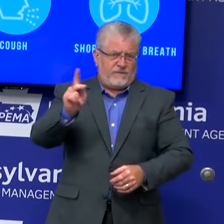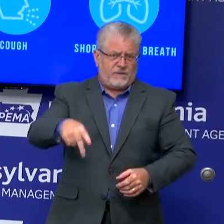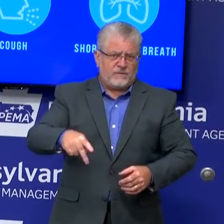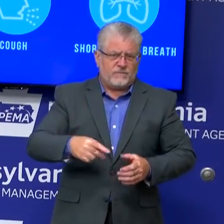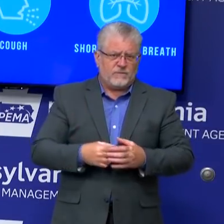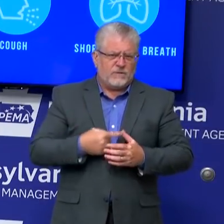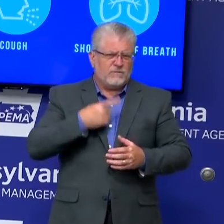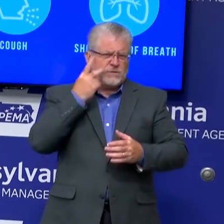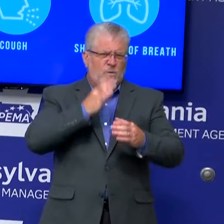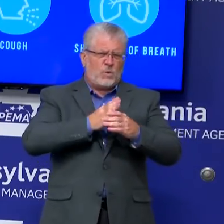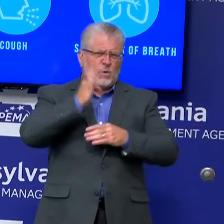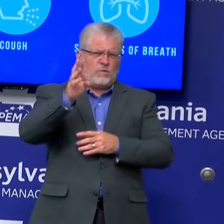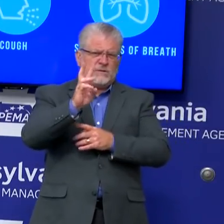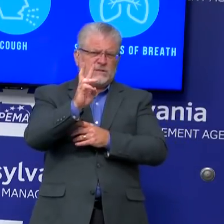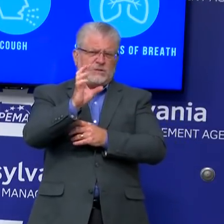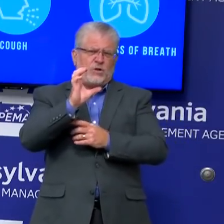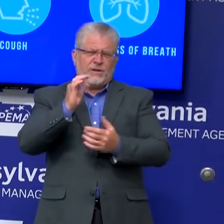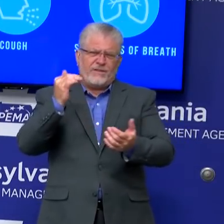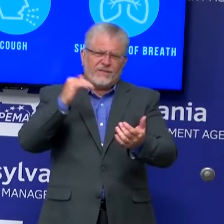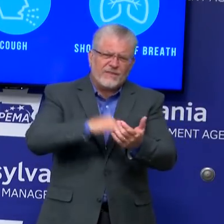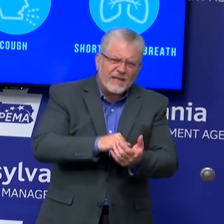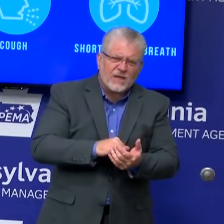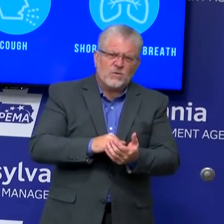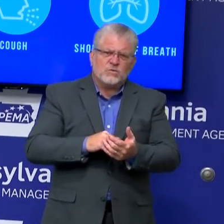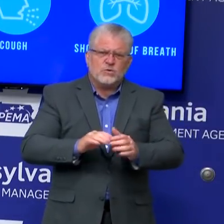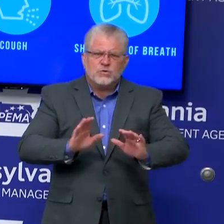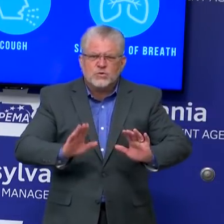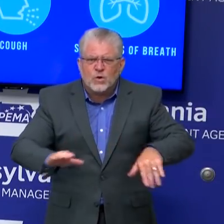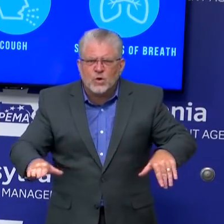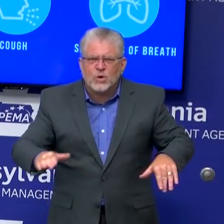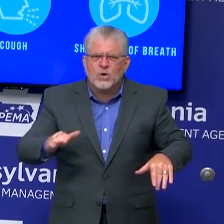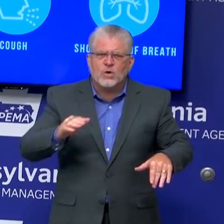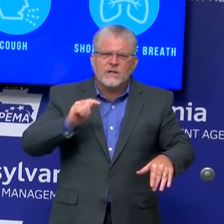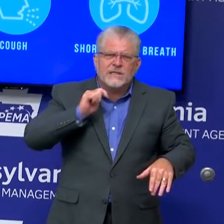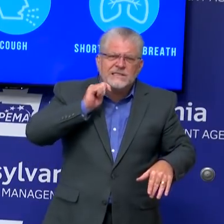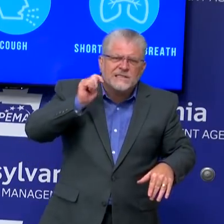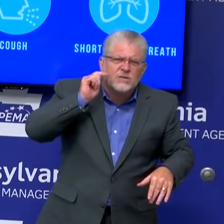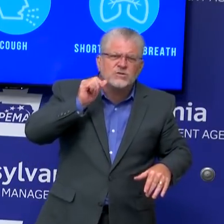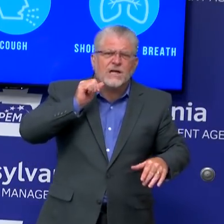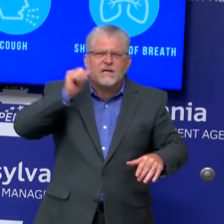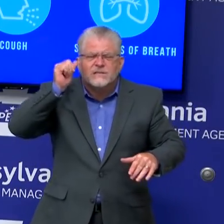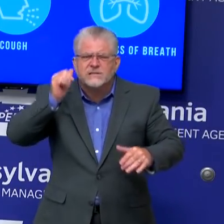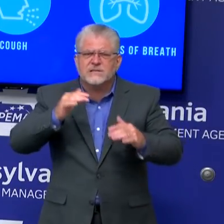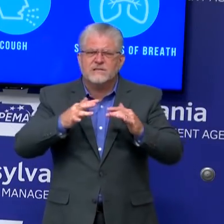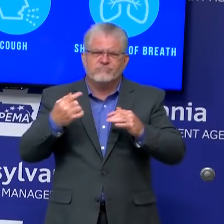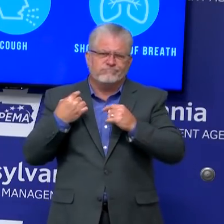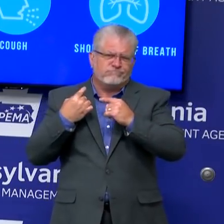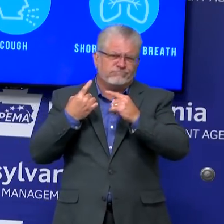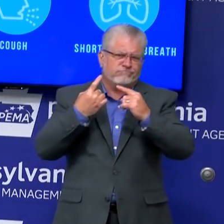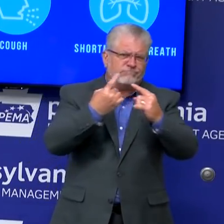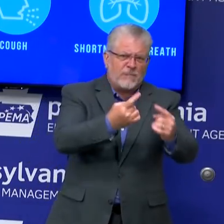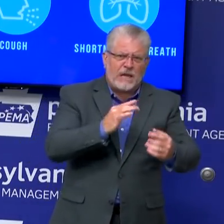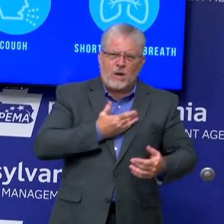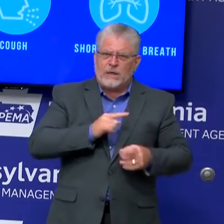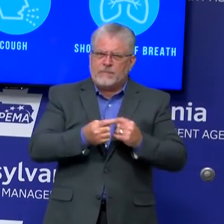and adolescents every year, our teams mobilized very quickly in March and April